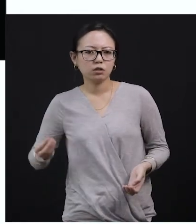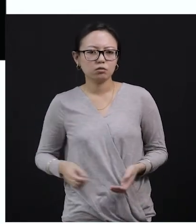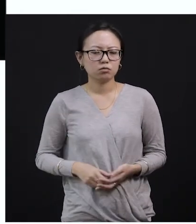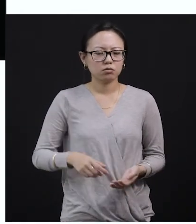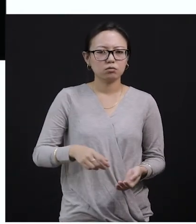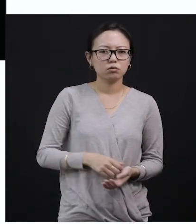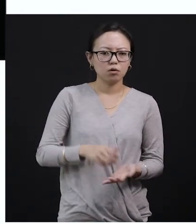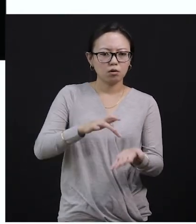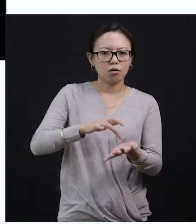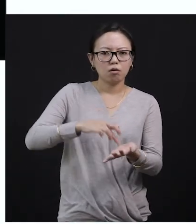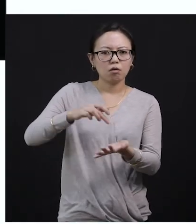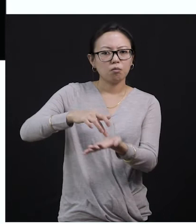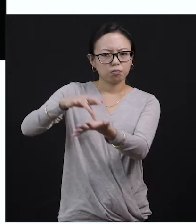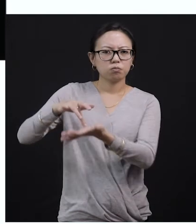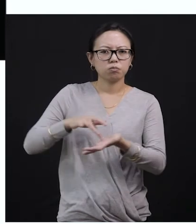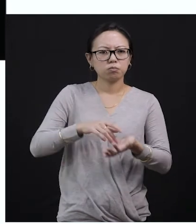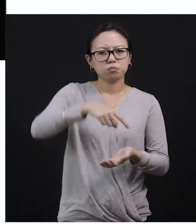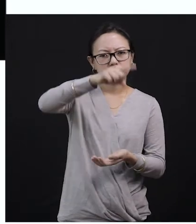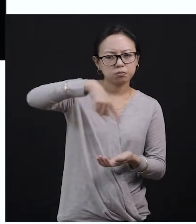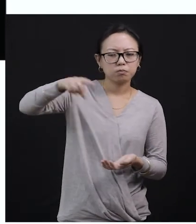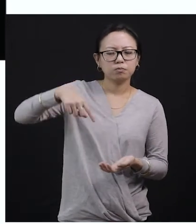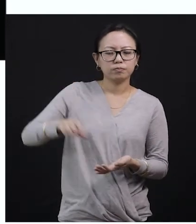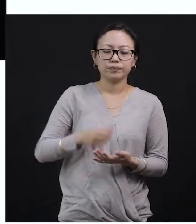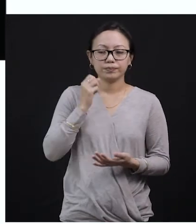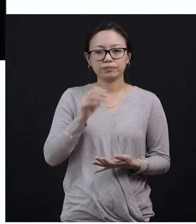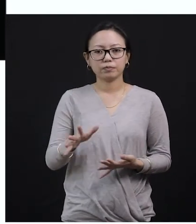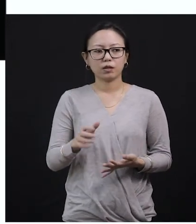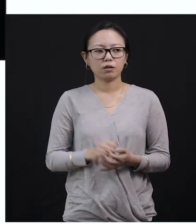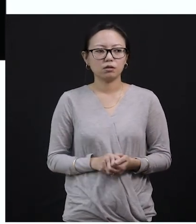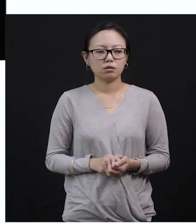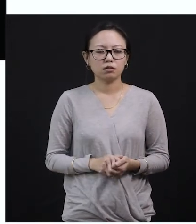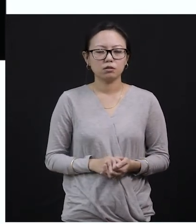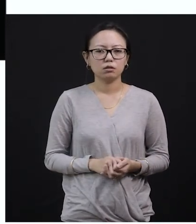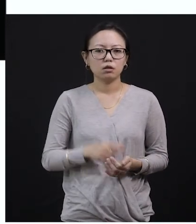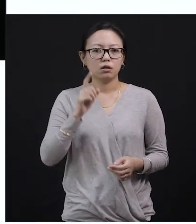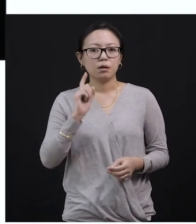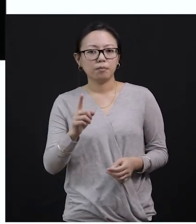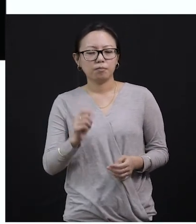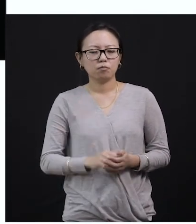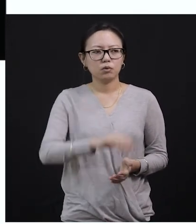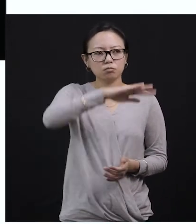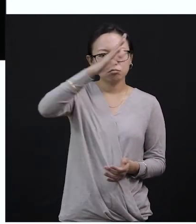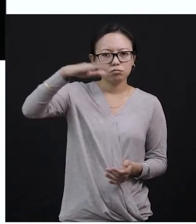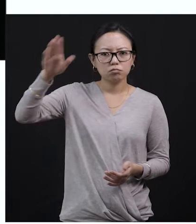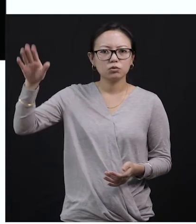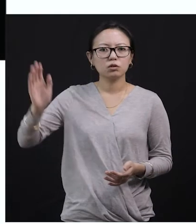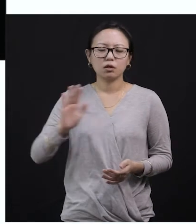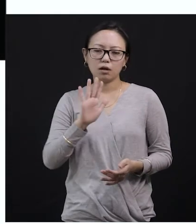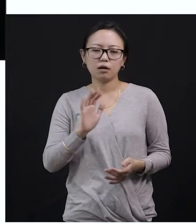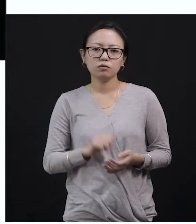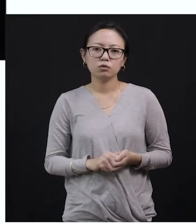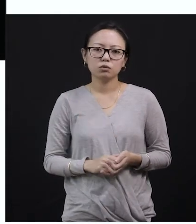these rivers, big rivers like Ganga, the enemies could not reach them as fast as they wanted, right?